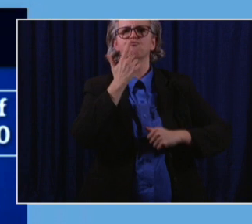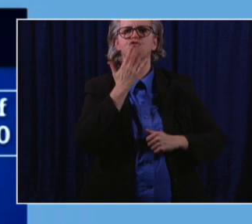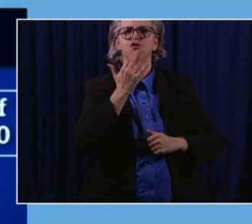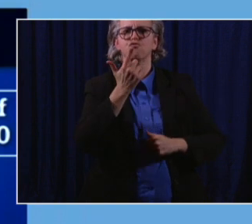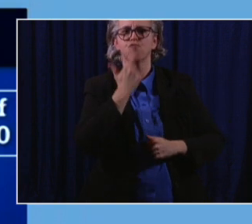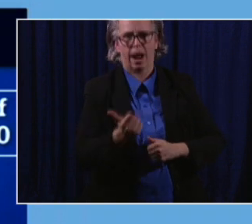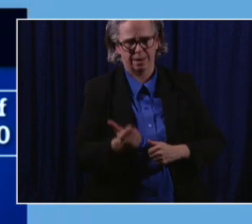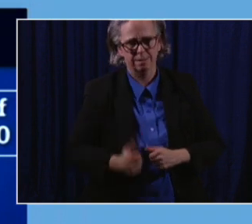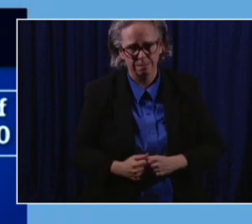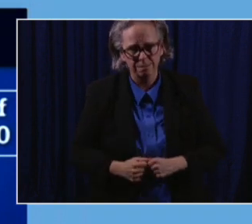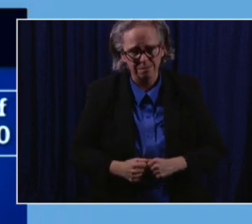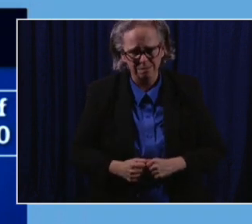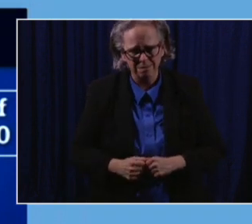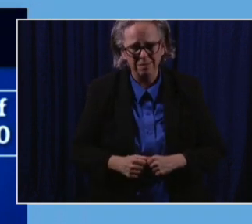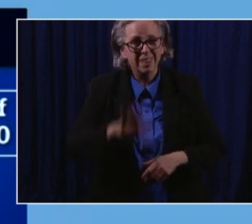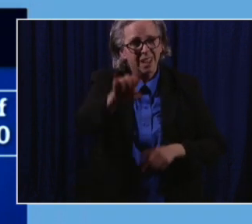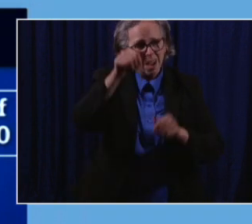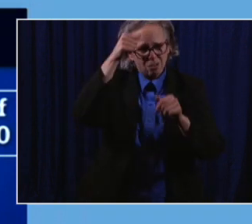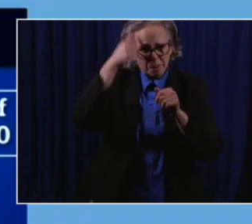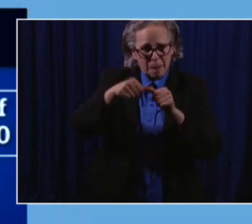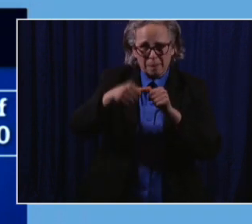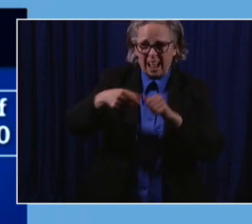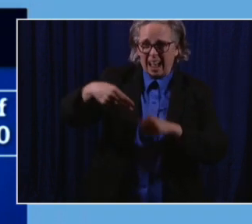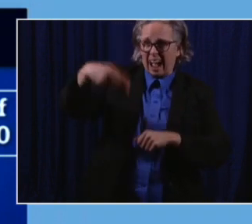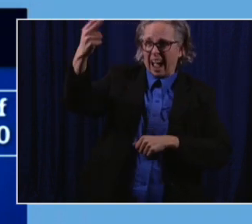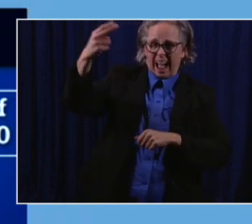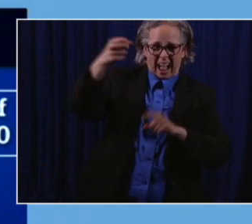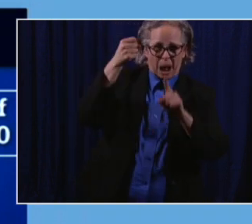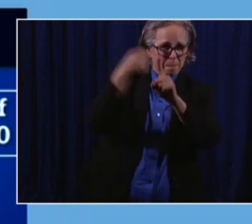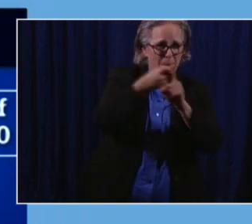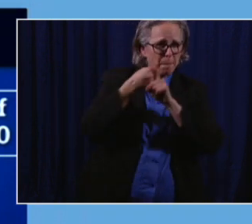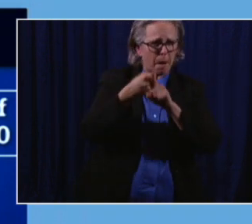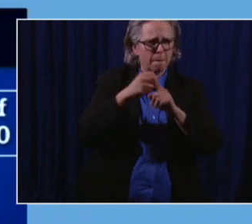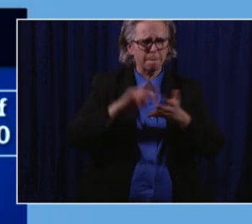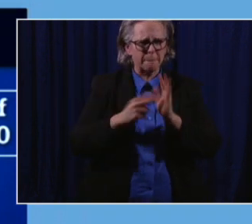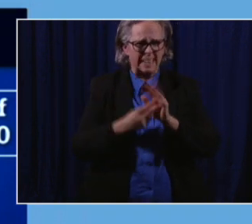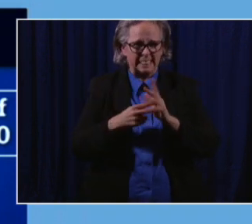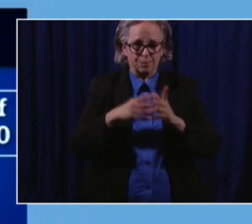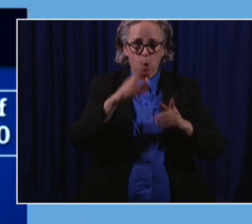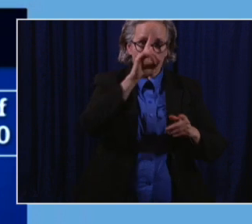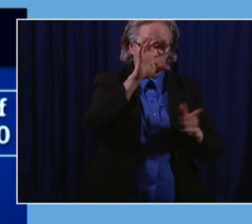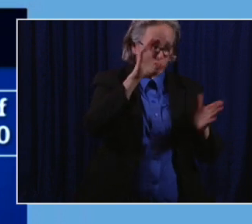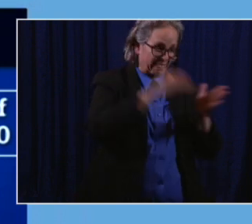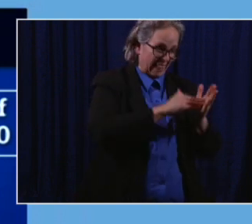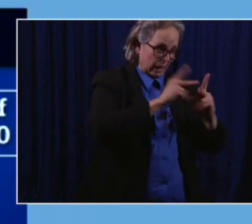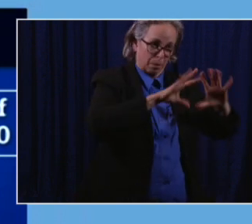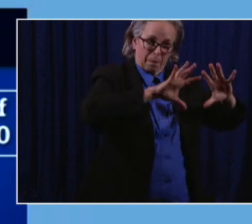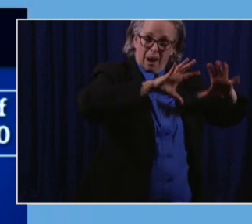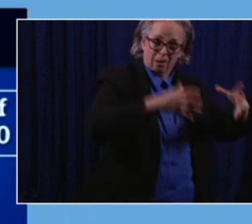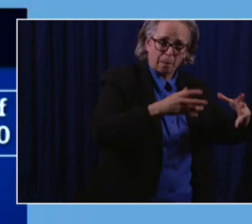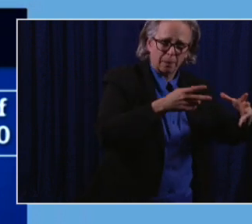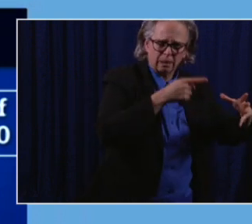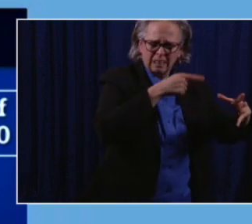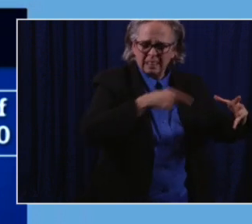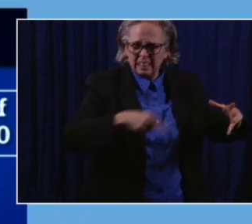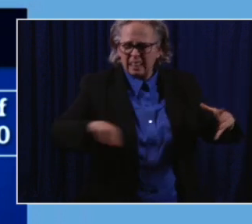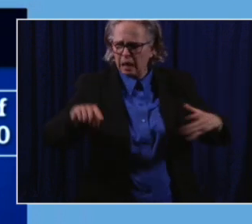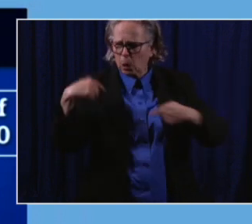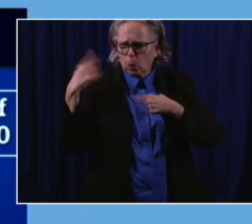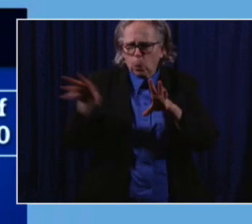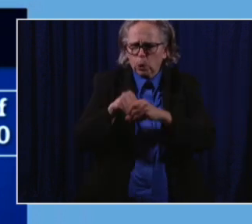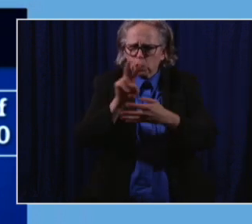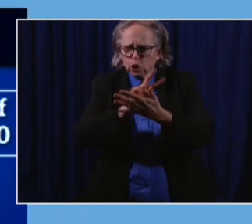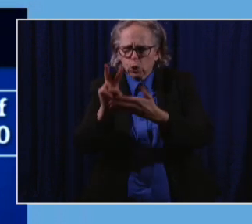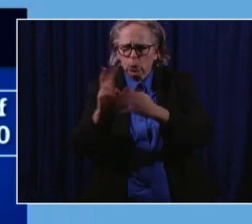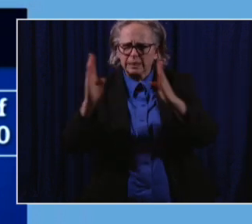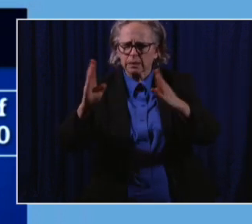High incidence counties are ones with greater than 100 cases per 100,000 population in the last 2 weeks. And